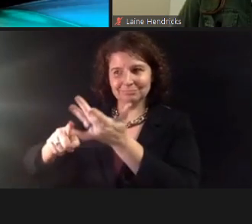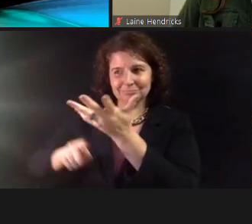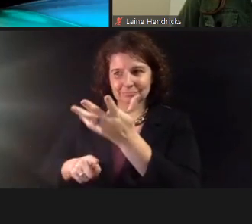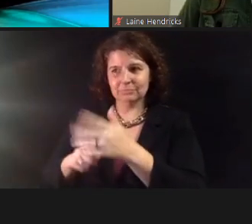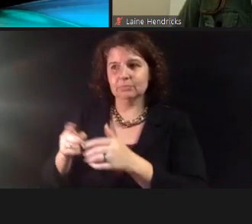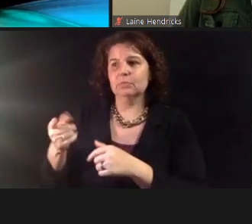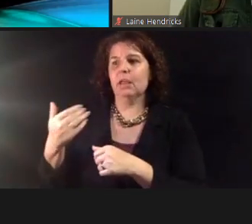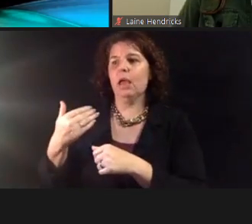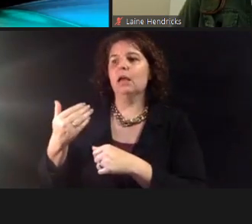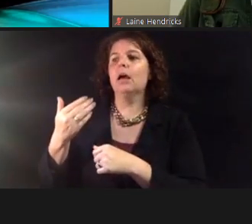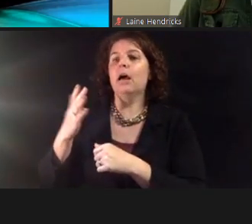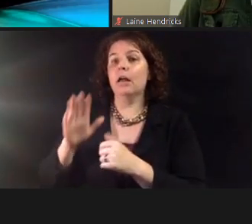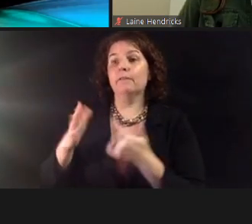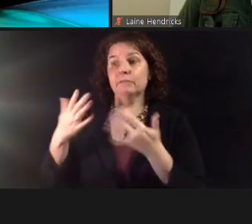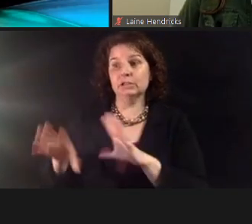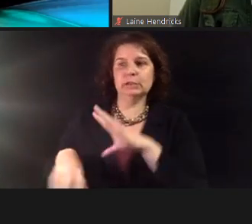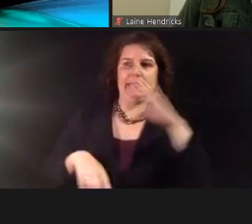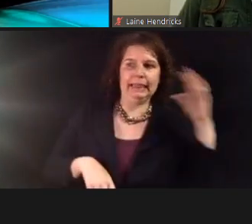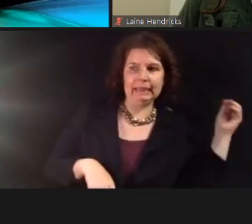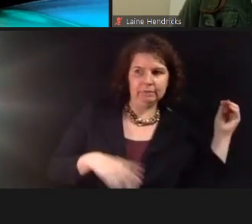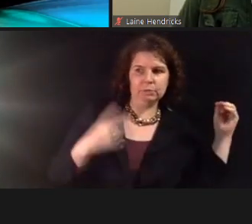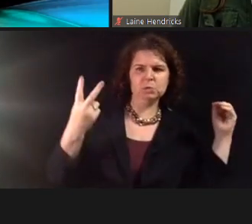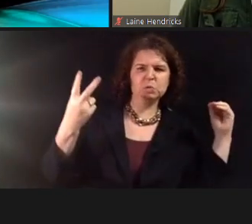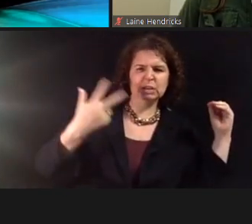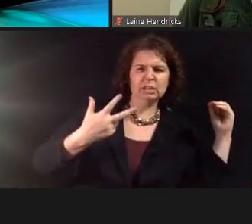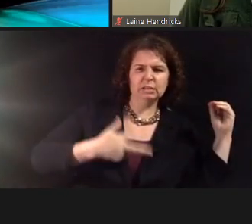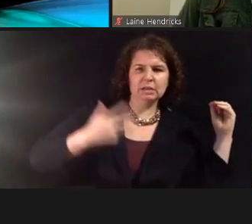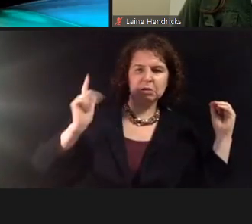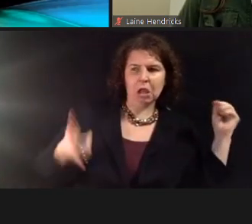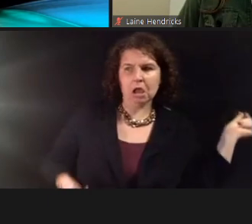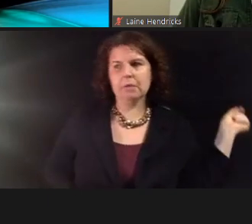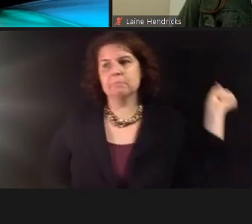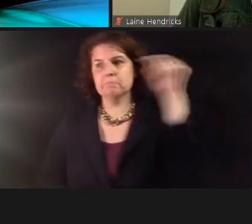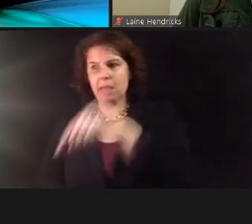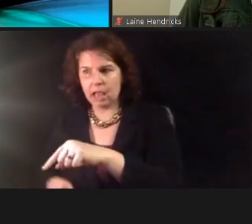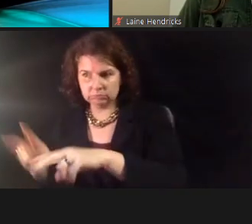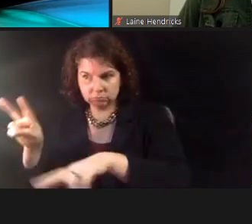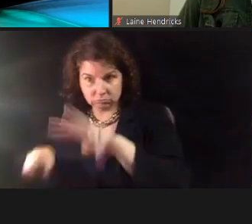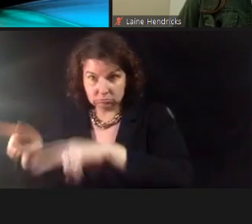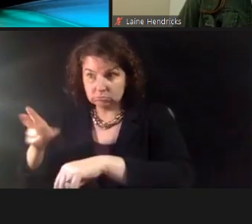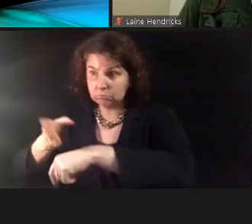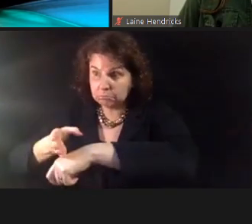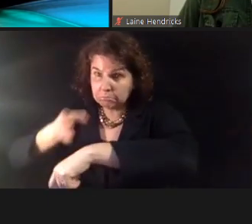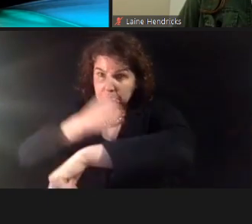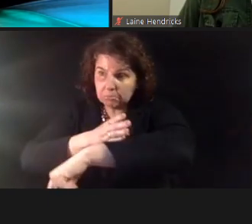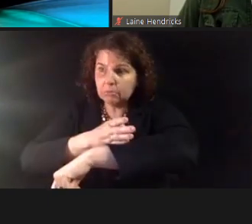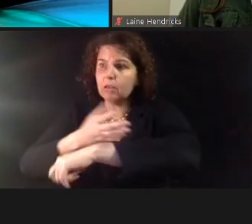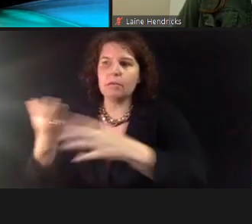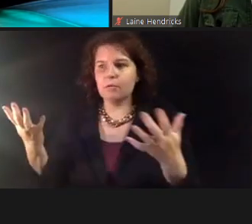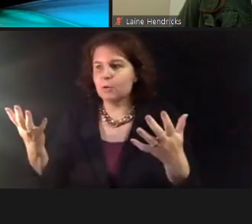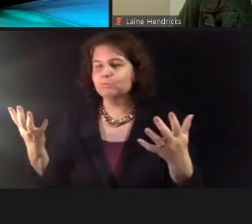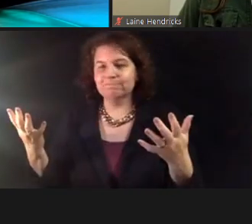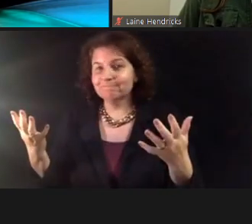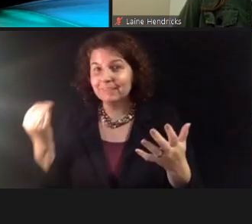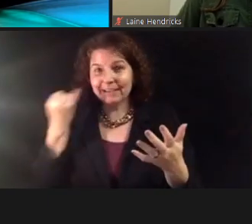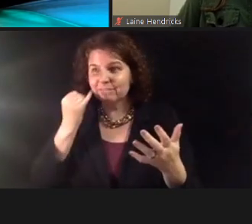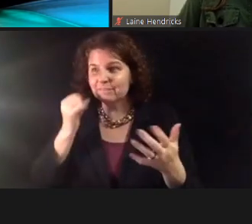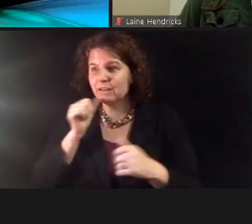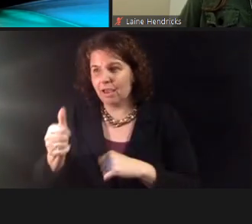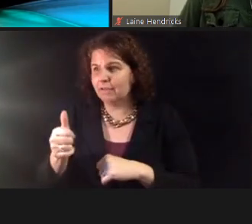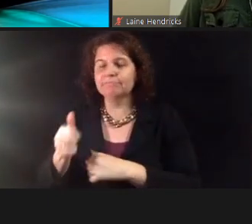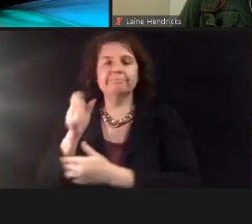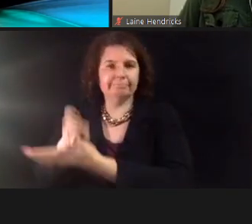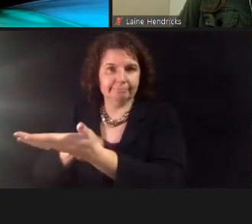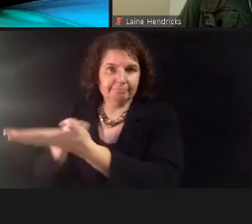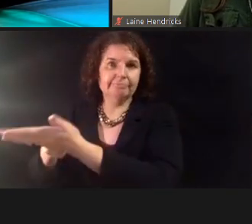the defect, whatever that might be, has been cured. And if it hasn't, that would be the event that we would have the citation in our back